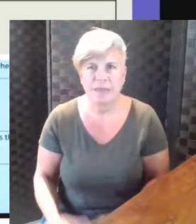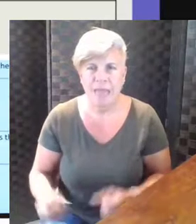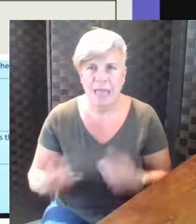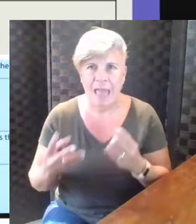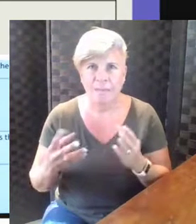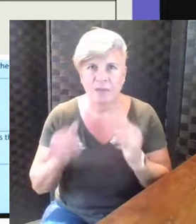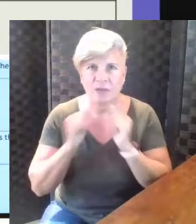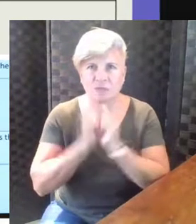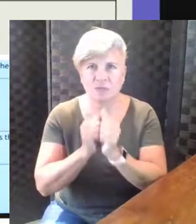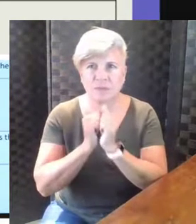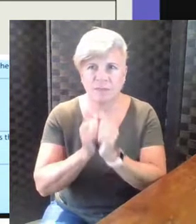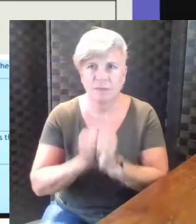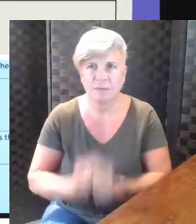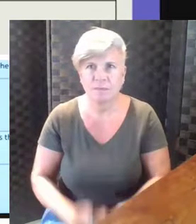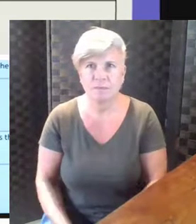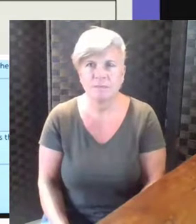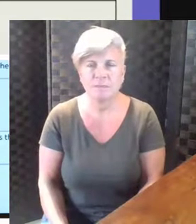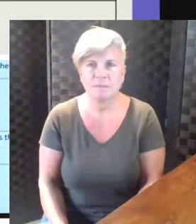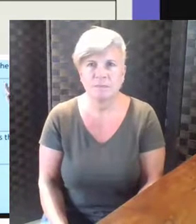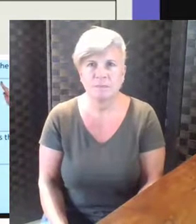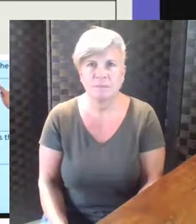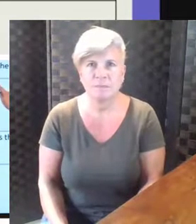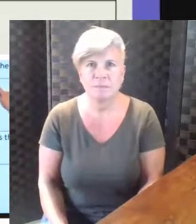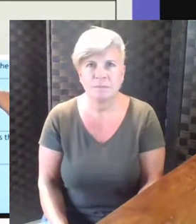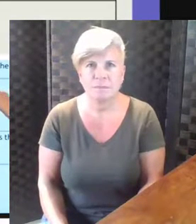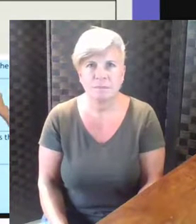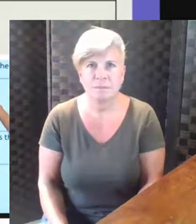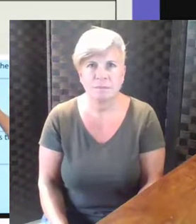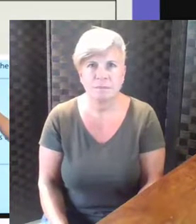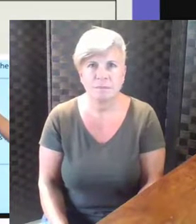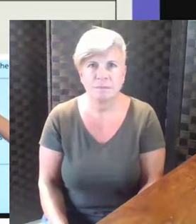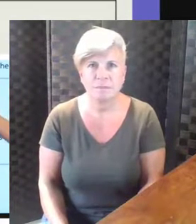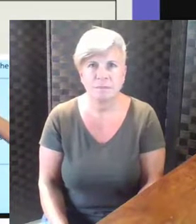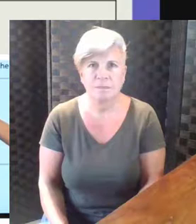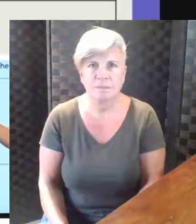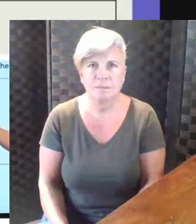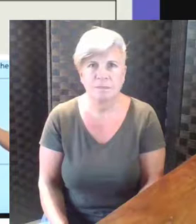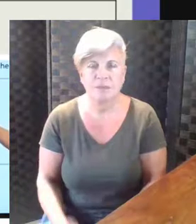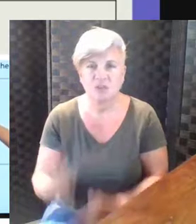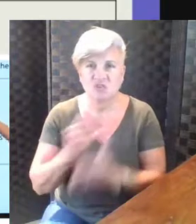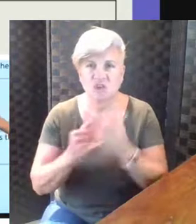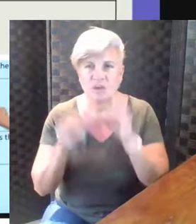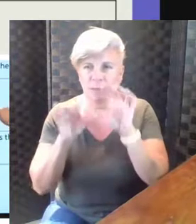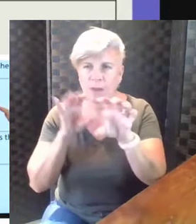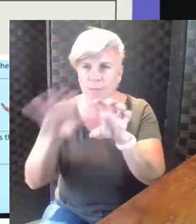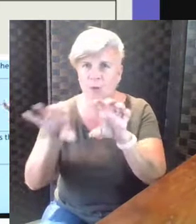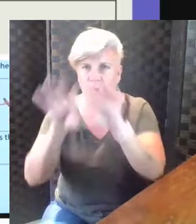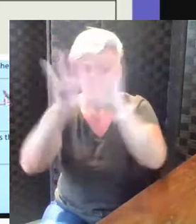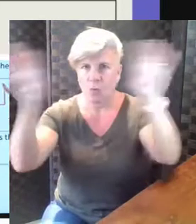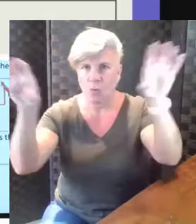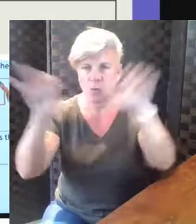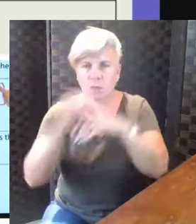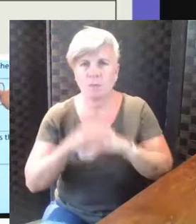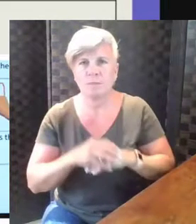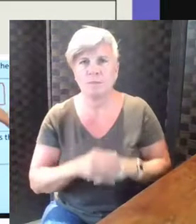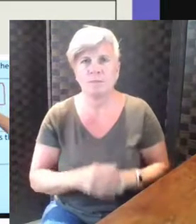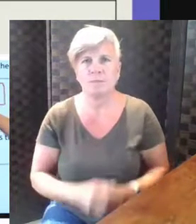How many magnets are there all together? Go ahead and draw your part-whole model or your bar model.